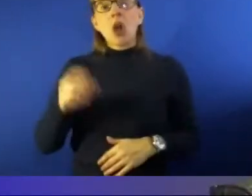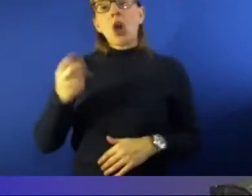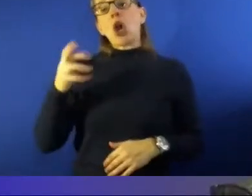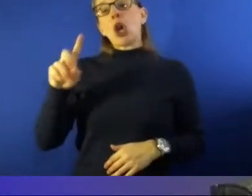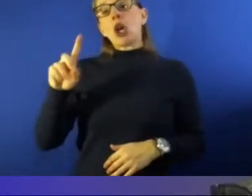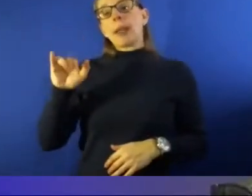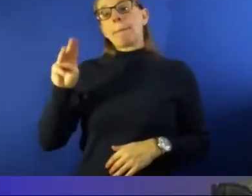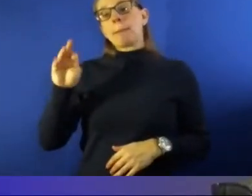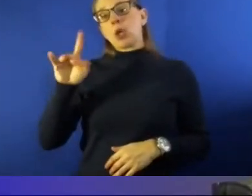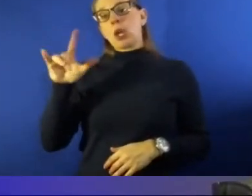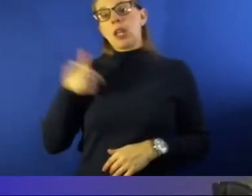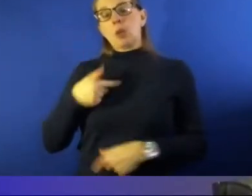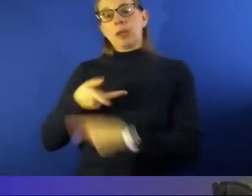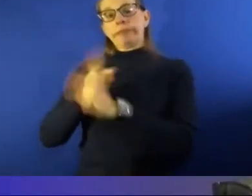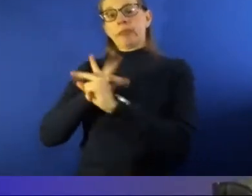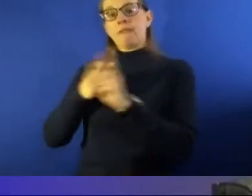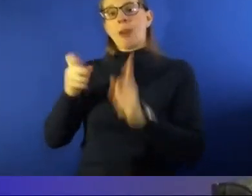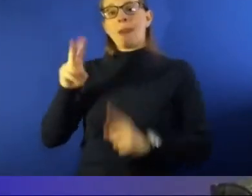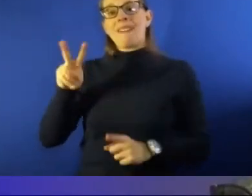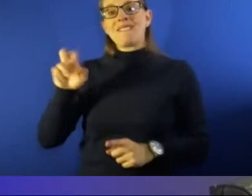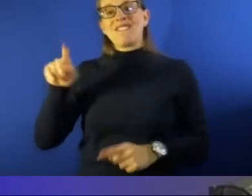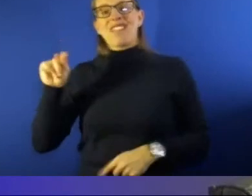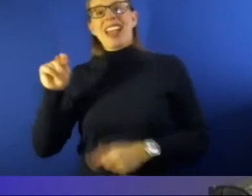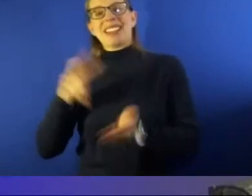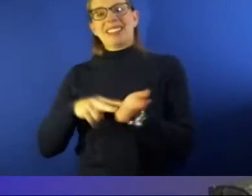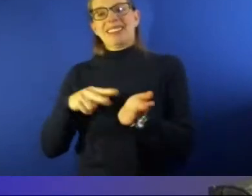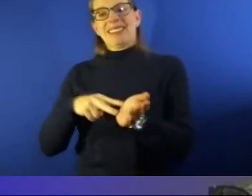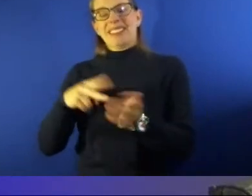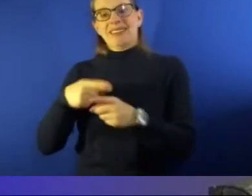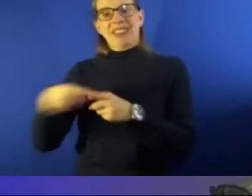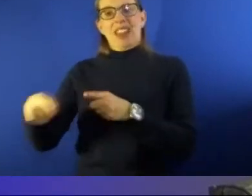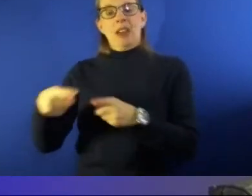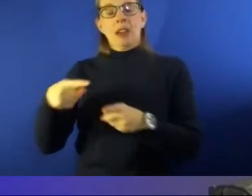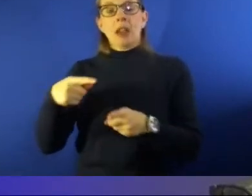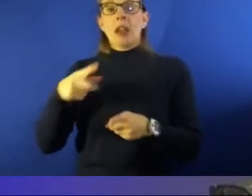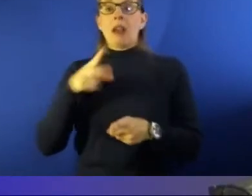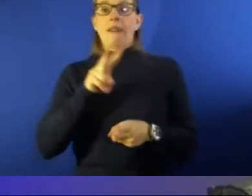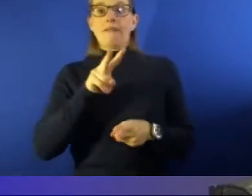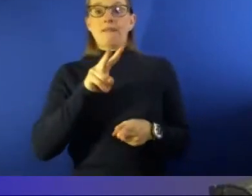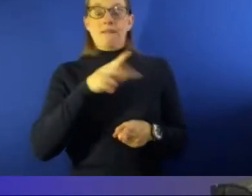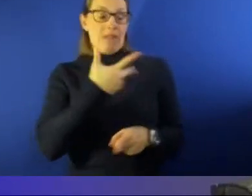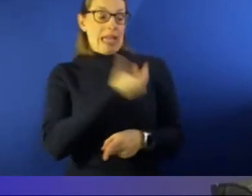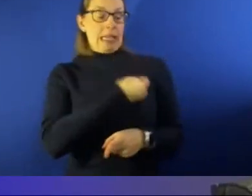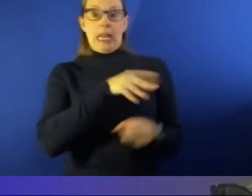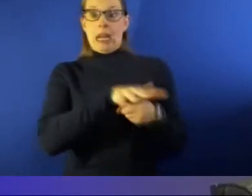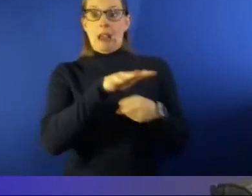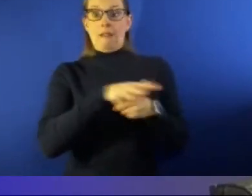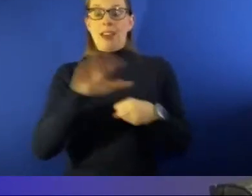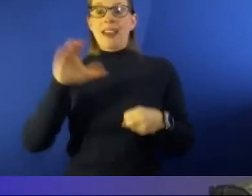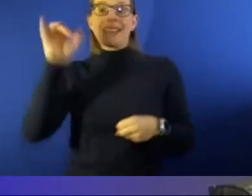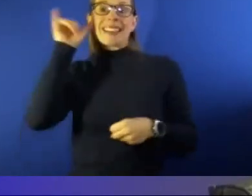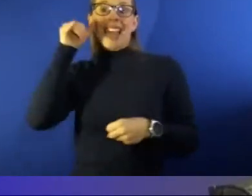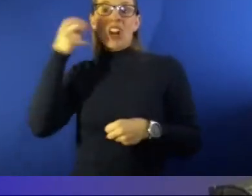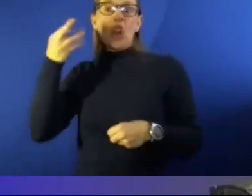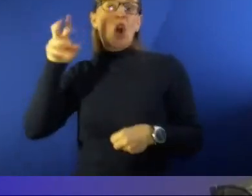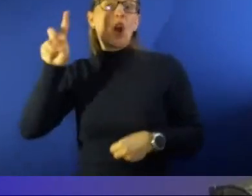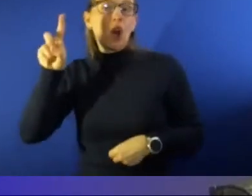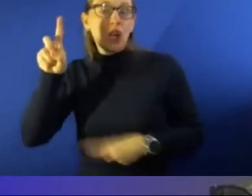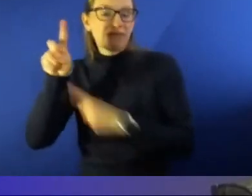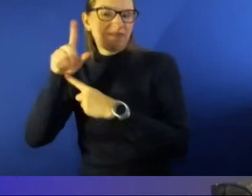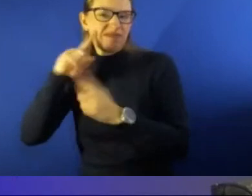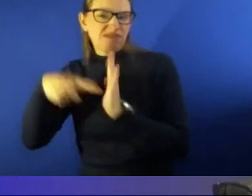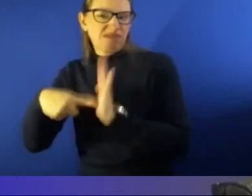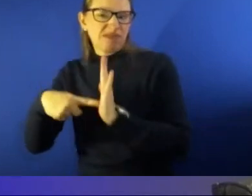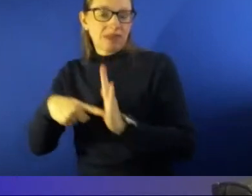borrow from the veterinary field, which is the idea that, by vaccinating enough of a cattle herd, for example, those who we